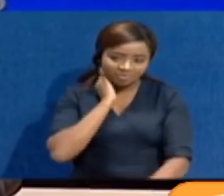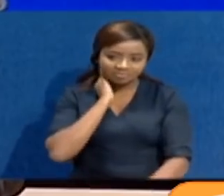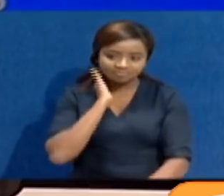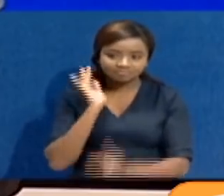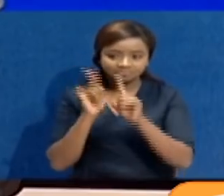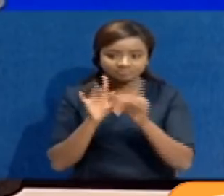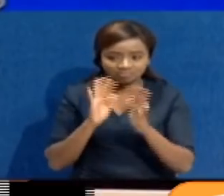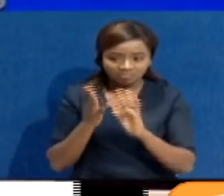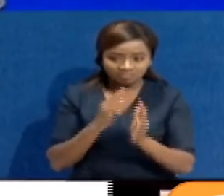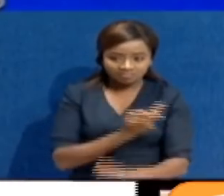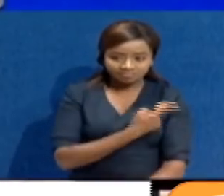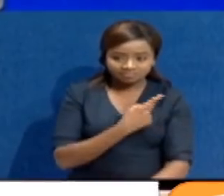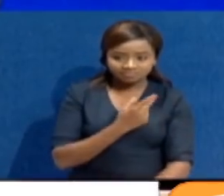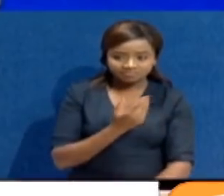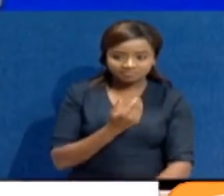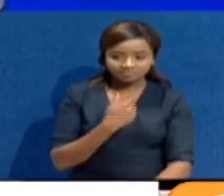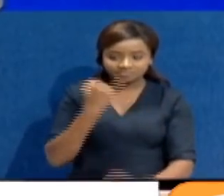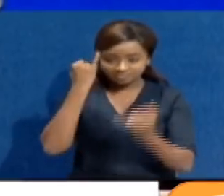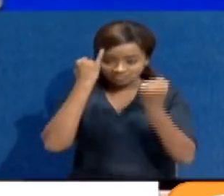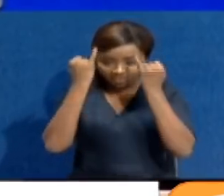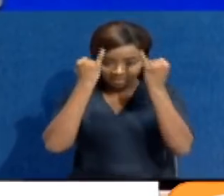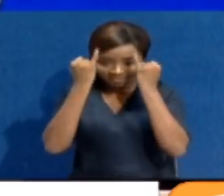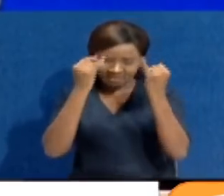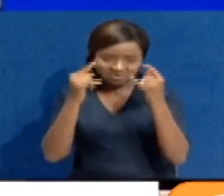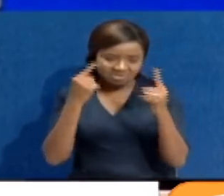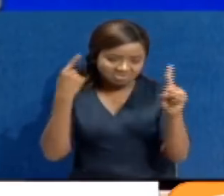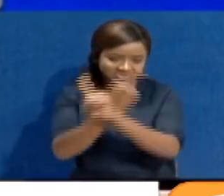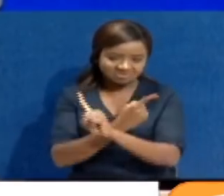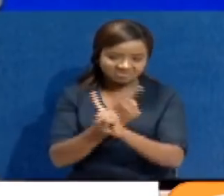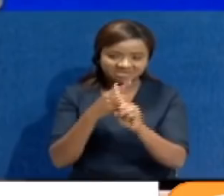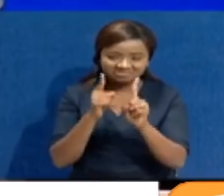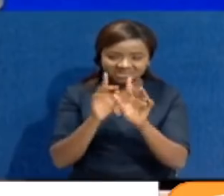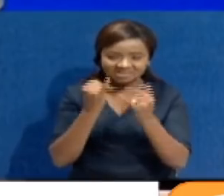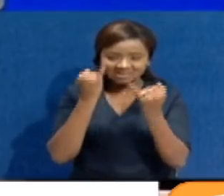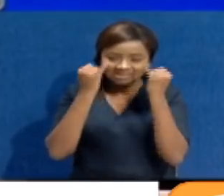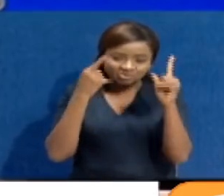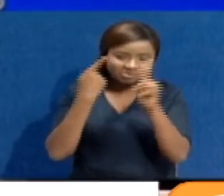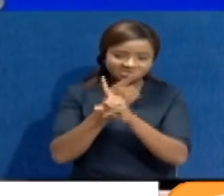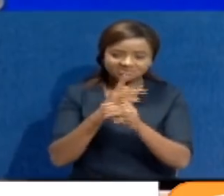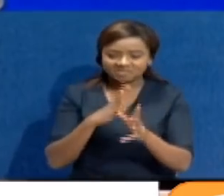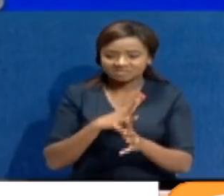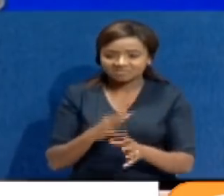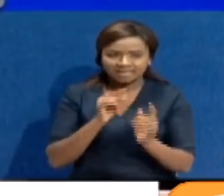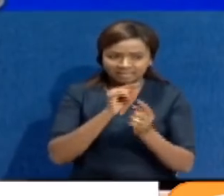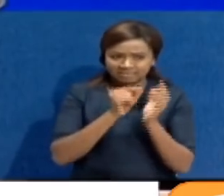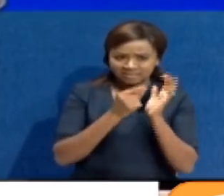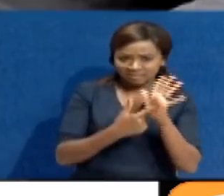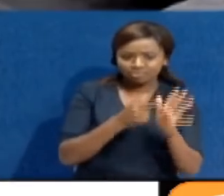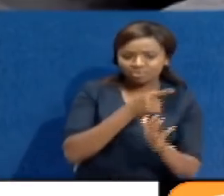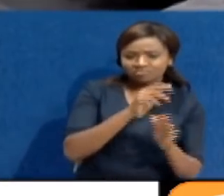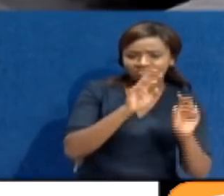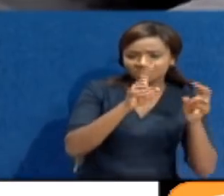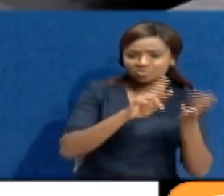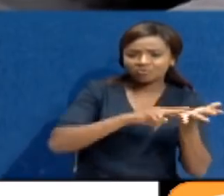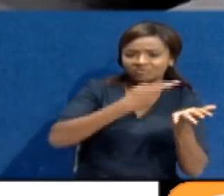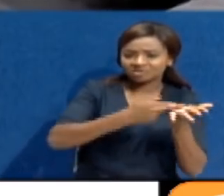have a little bit of ideological differences. Okay. Particularly on that issue concerning revenue sharing. But that does not